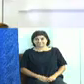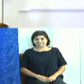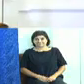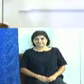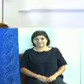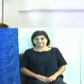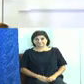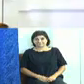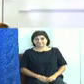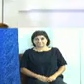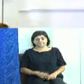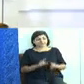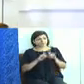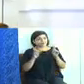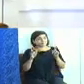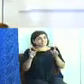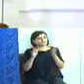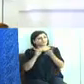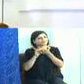But they forgave me.